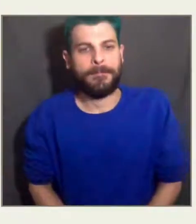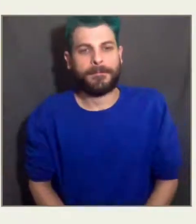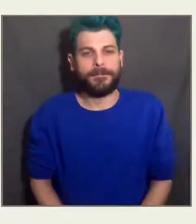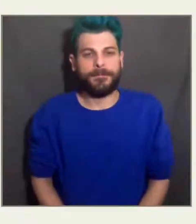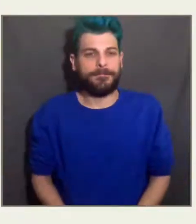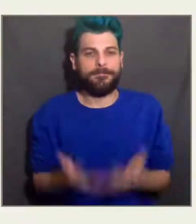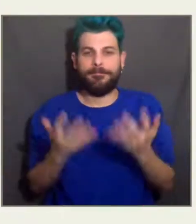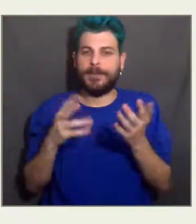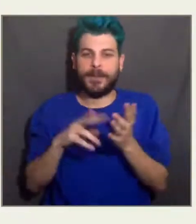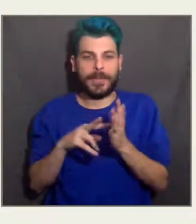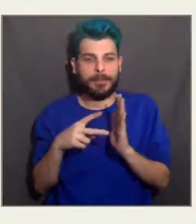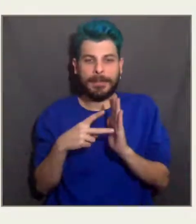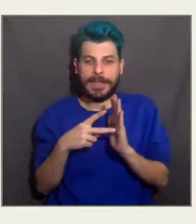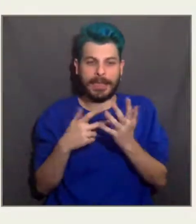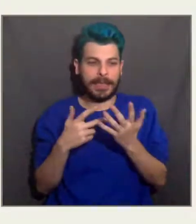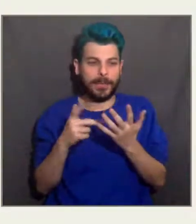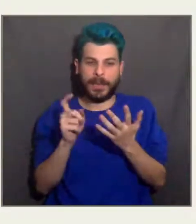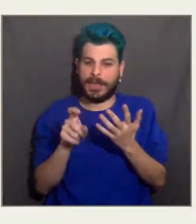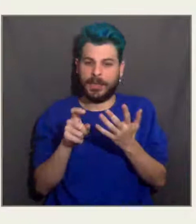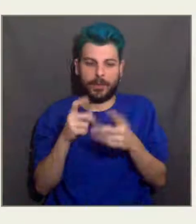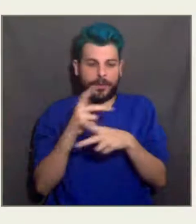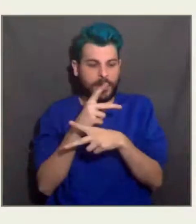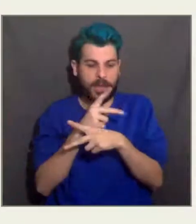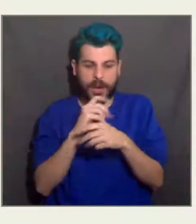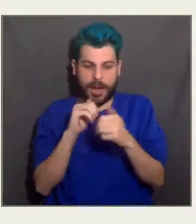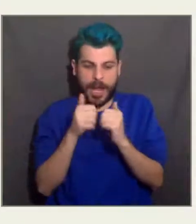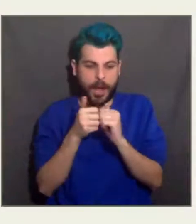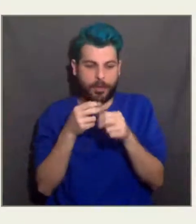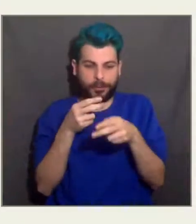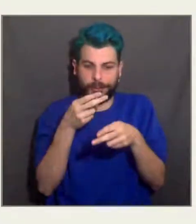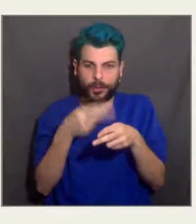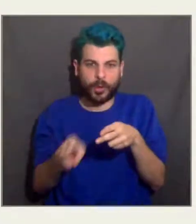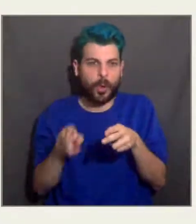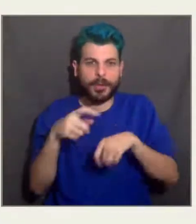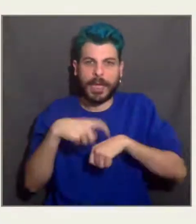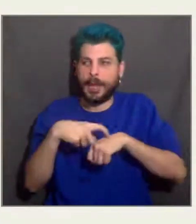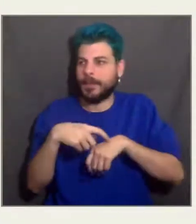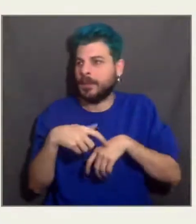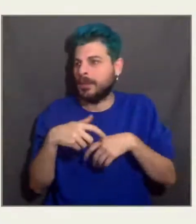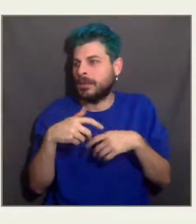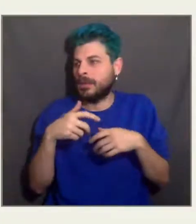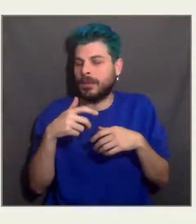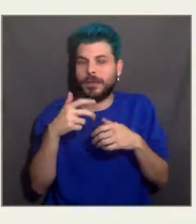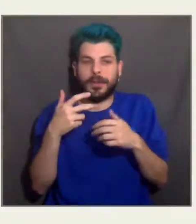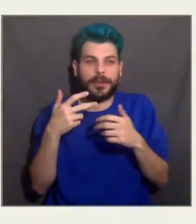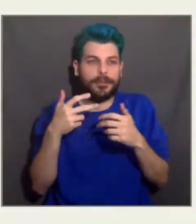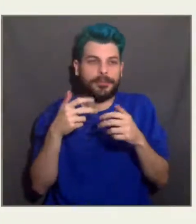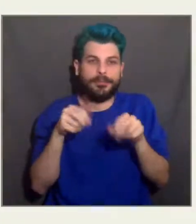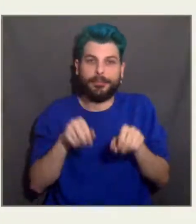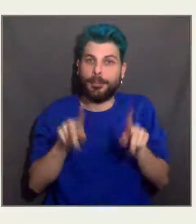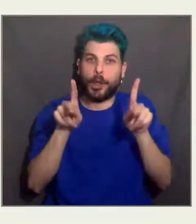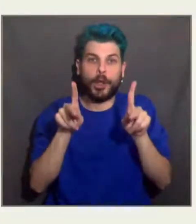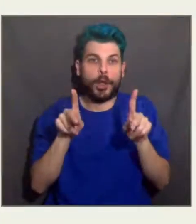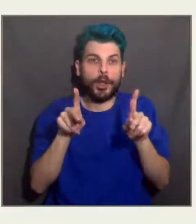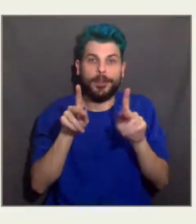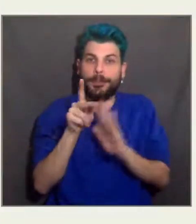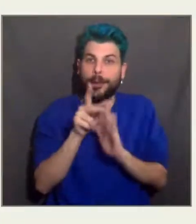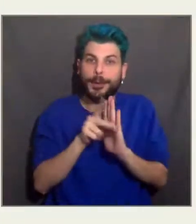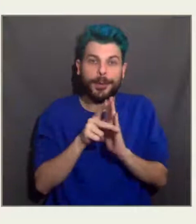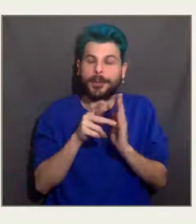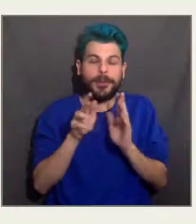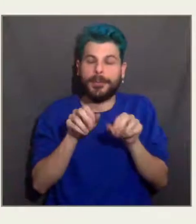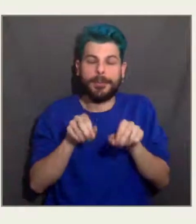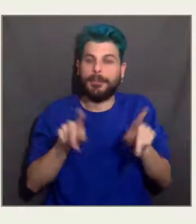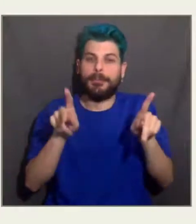shorter times to develop, right? With the permitting process, it's going to take how do you waive fees